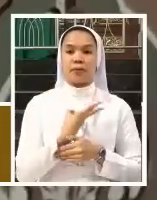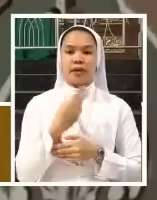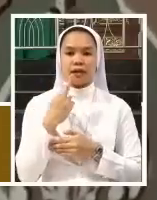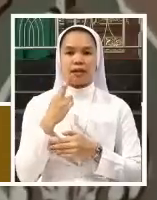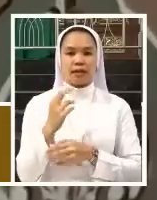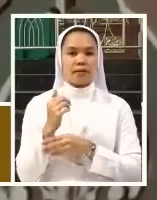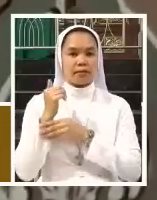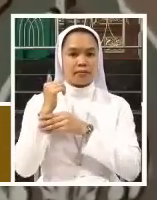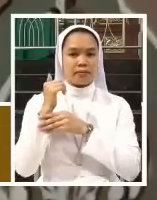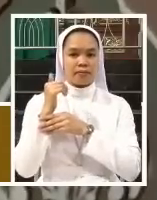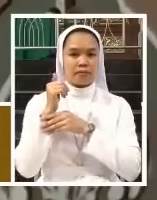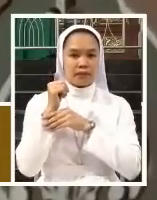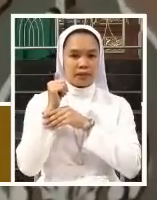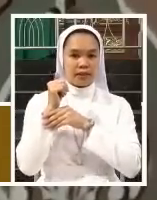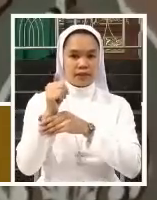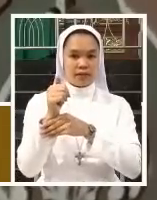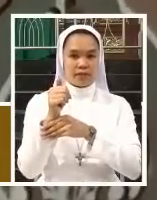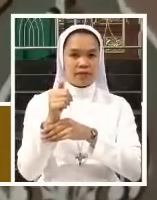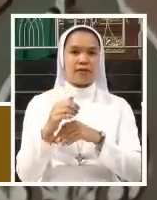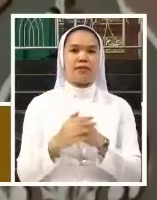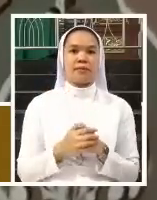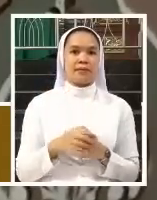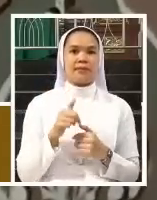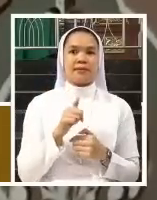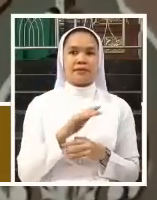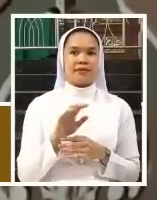ambassadors, not emperors.